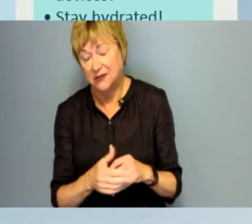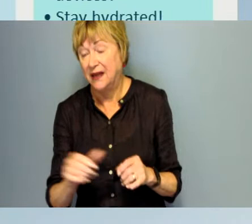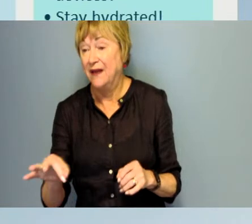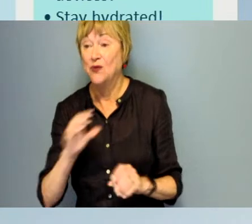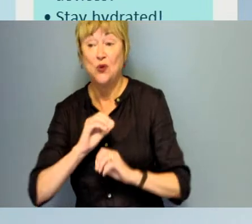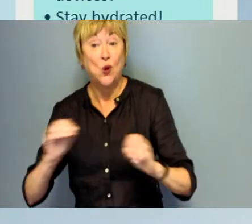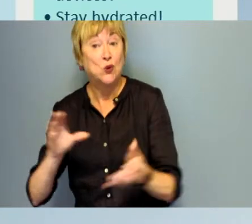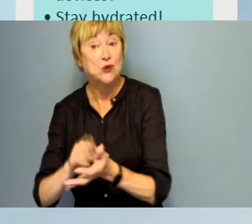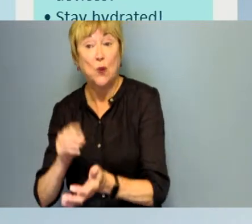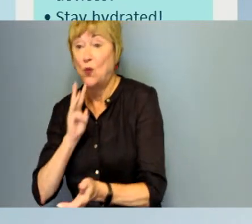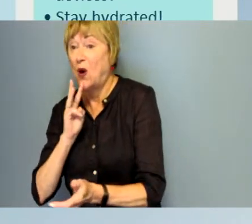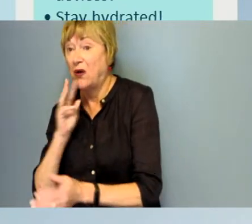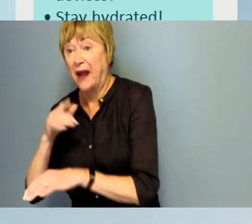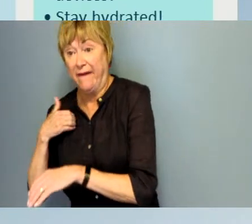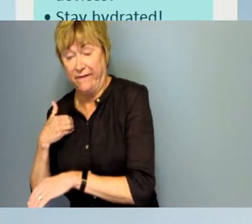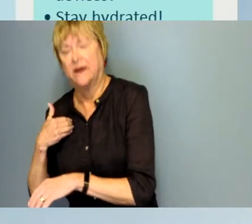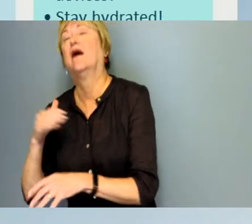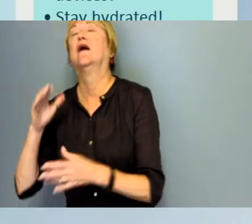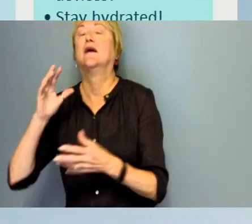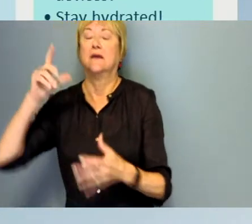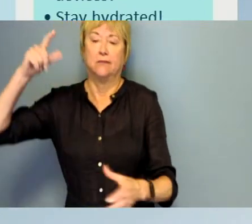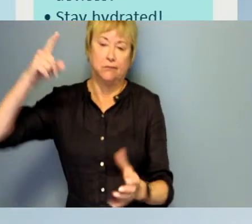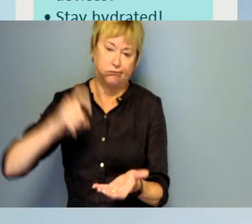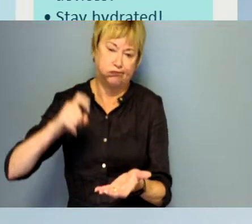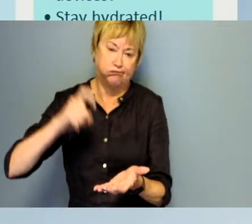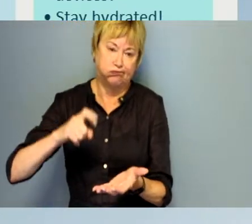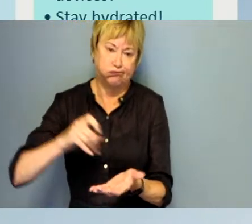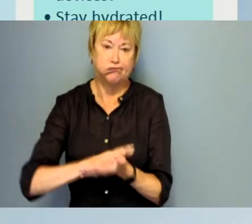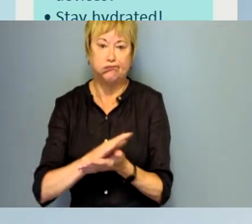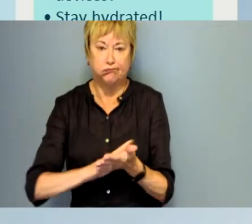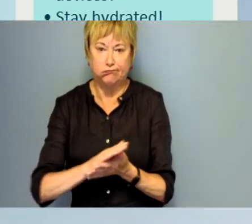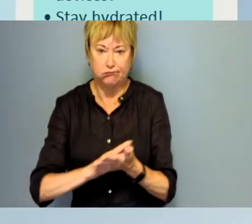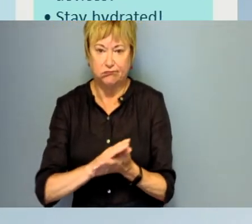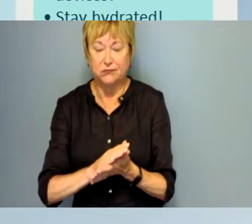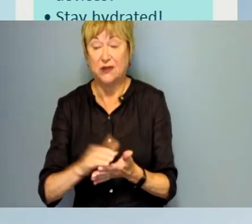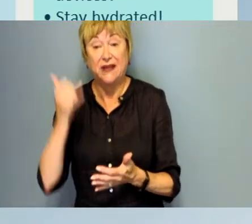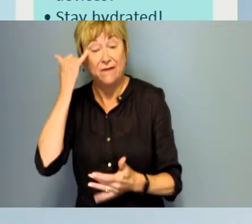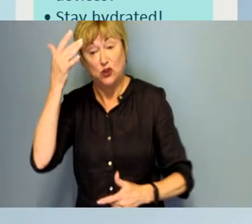sanitizer. Stay home if you're sick, and make sure that you're